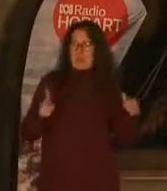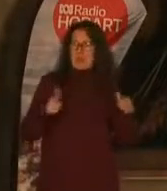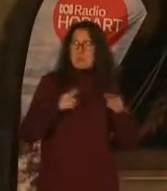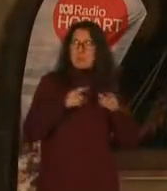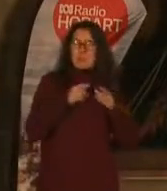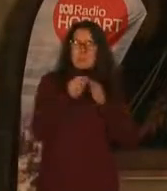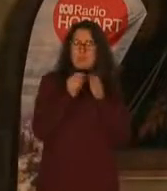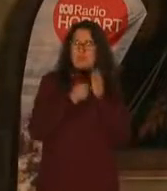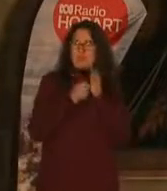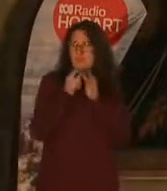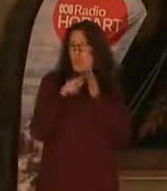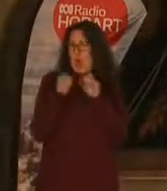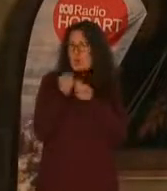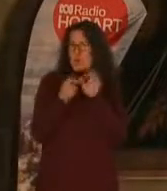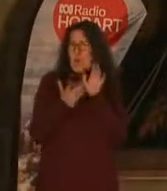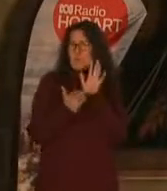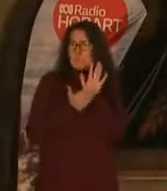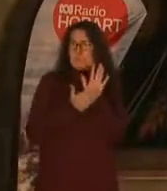do,